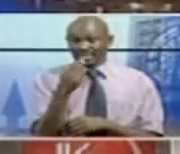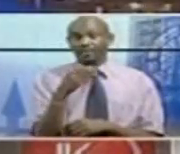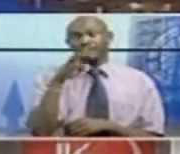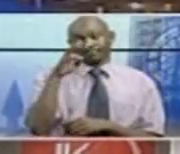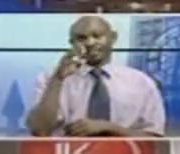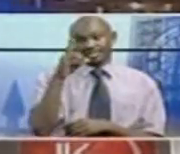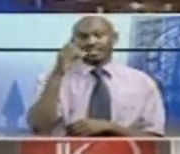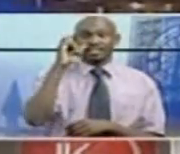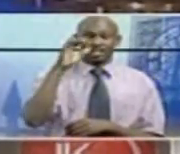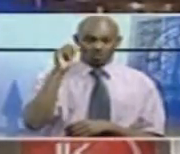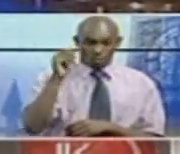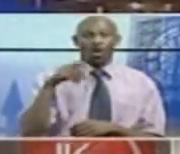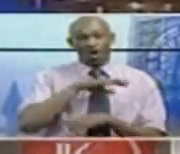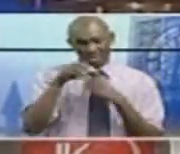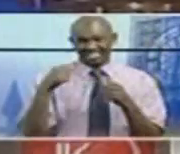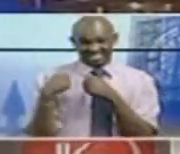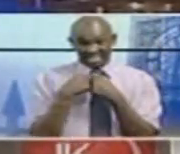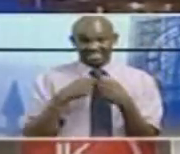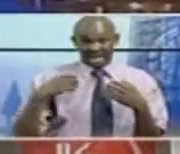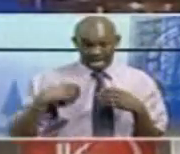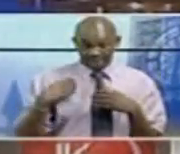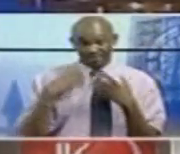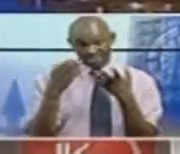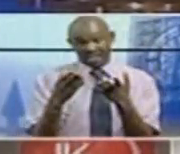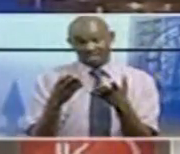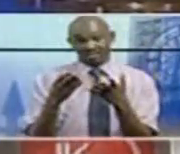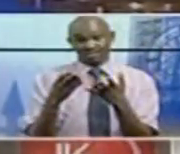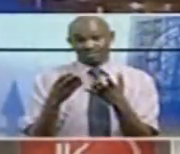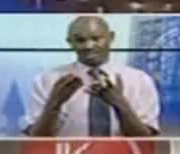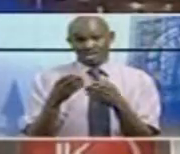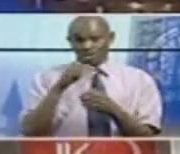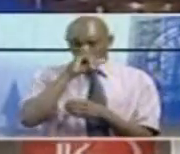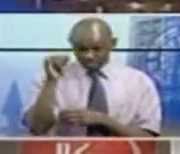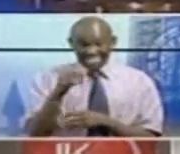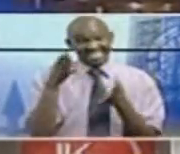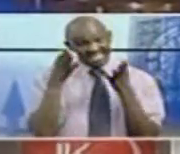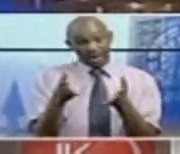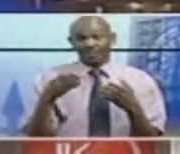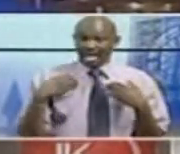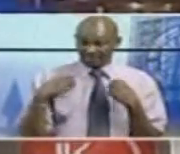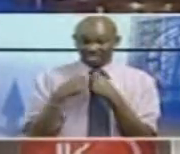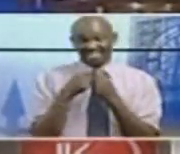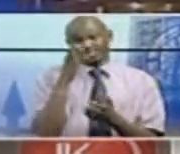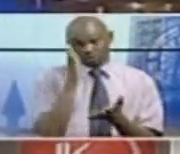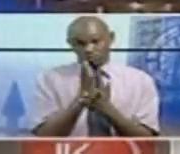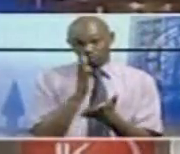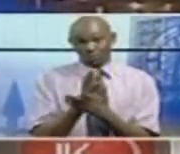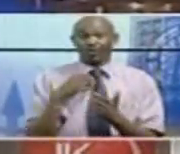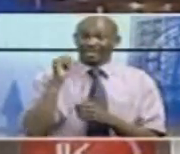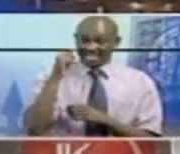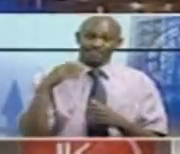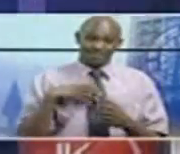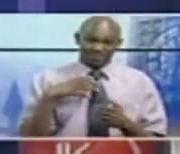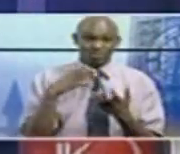every challenge is but a passing shadow. Support Jubilee for now despite the challenges, for